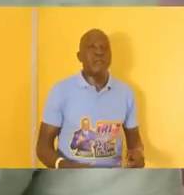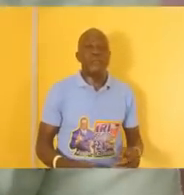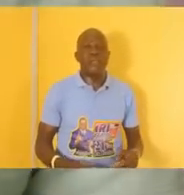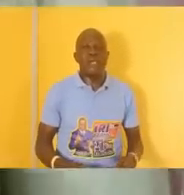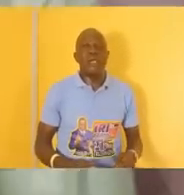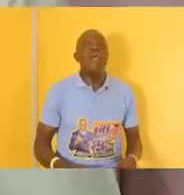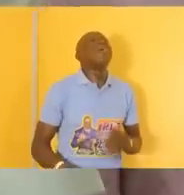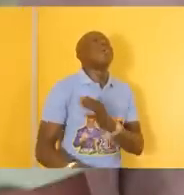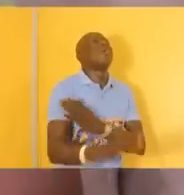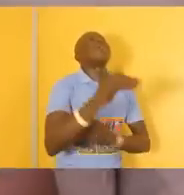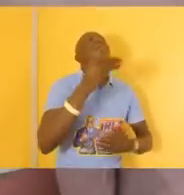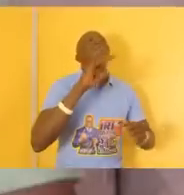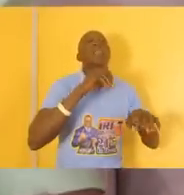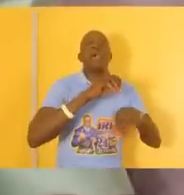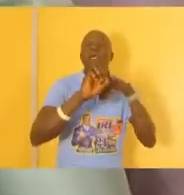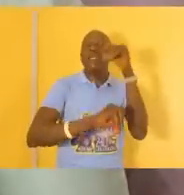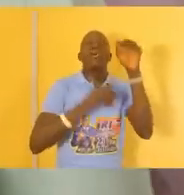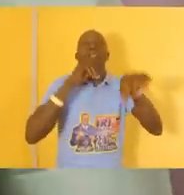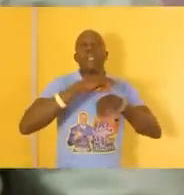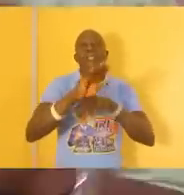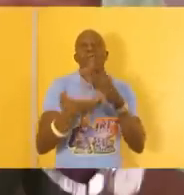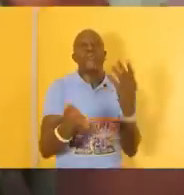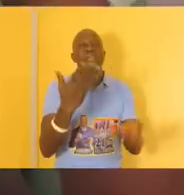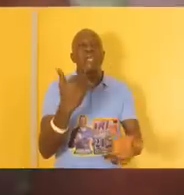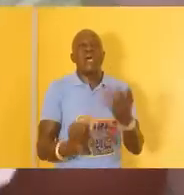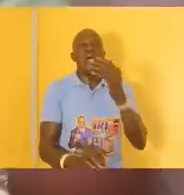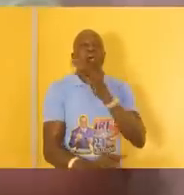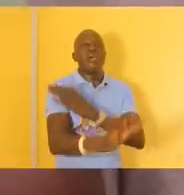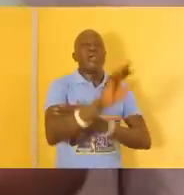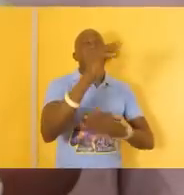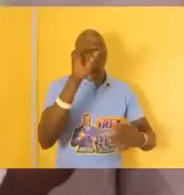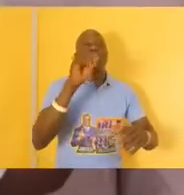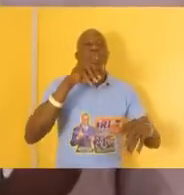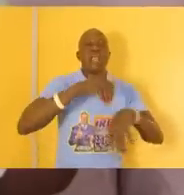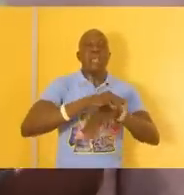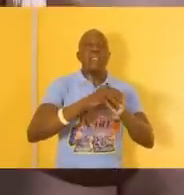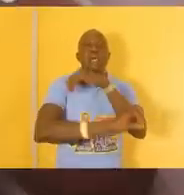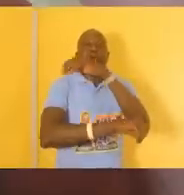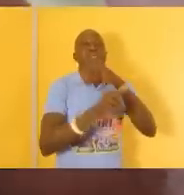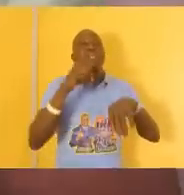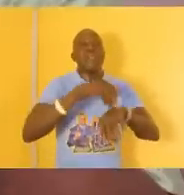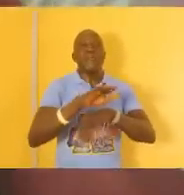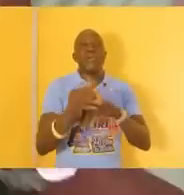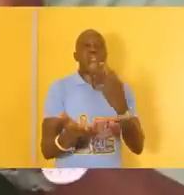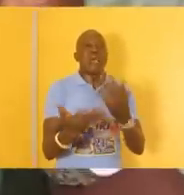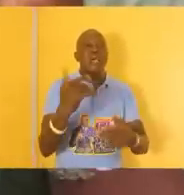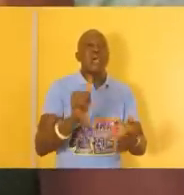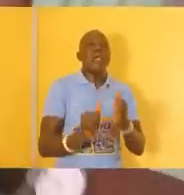Set up fire.